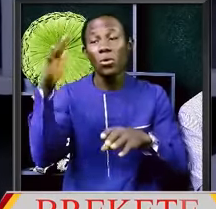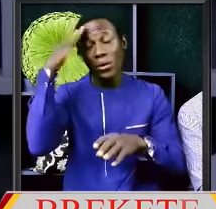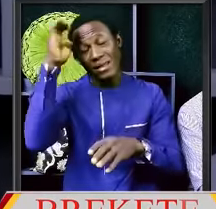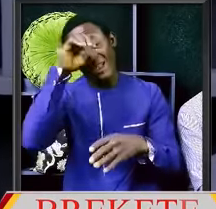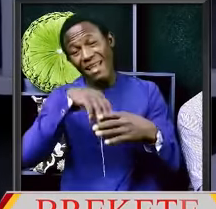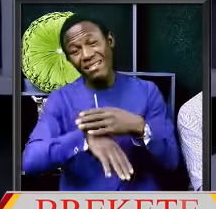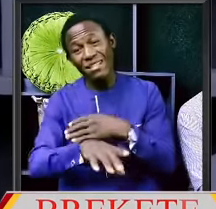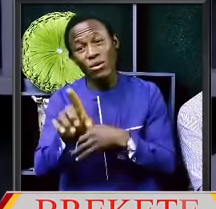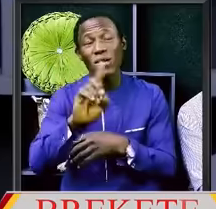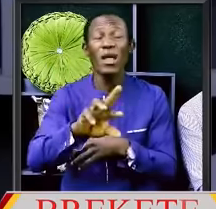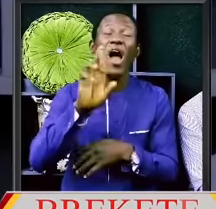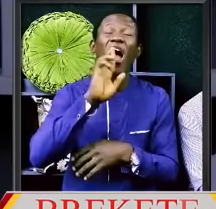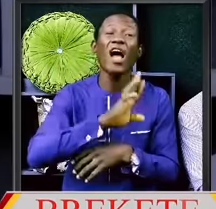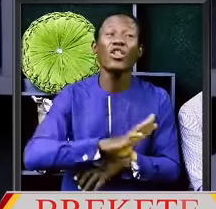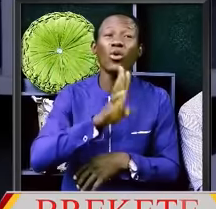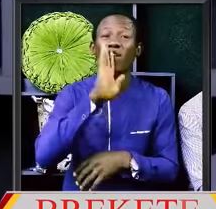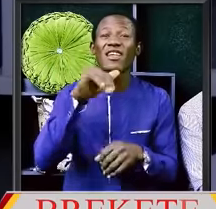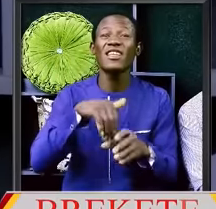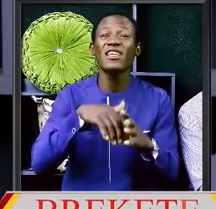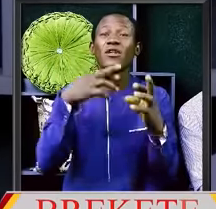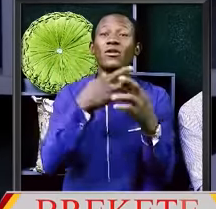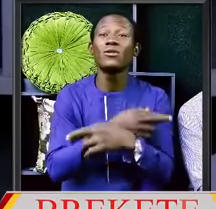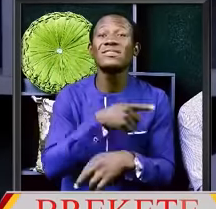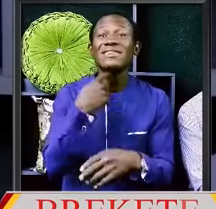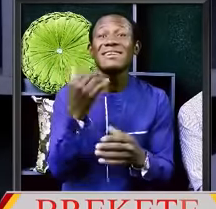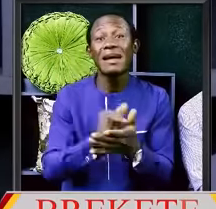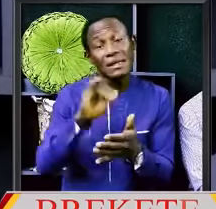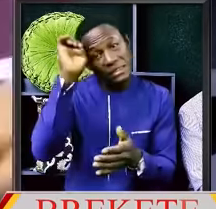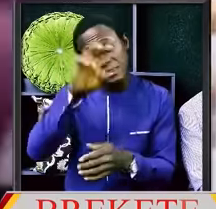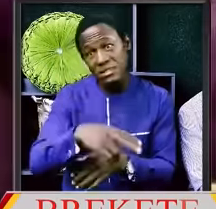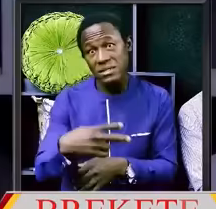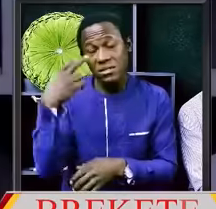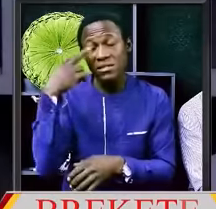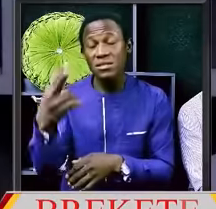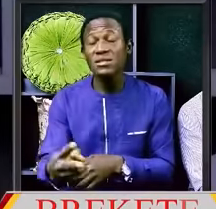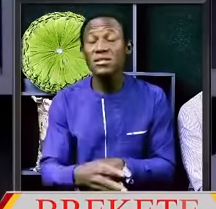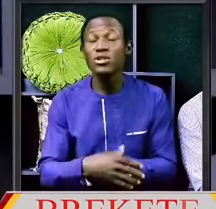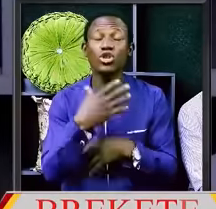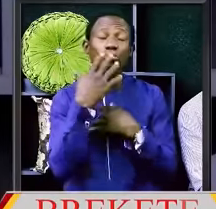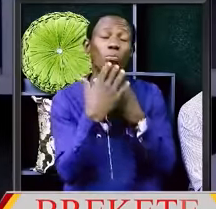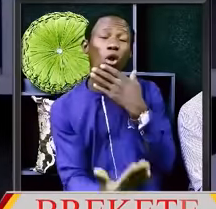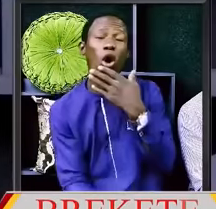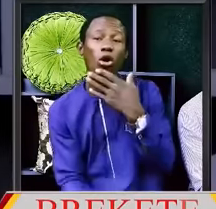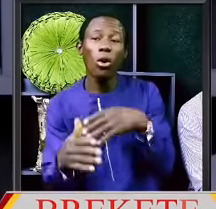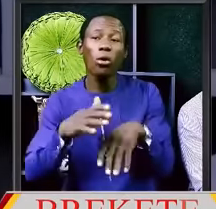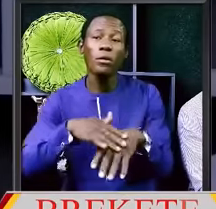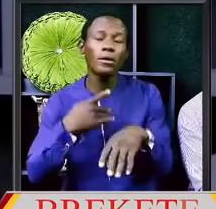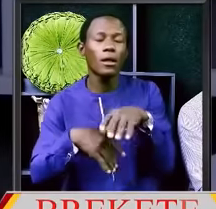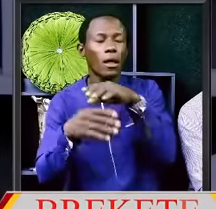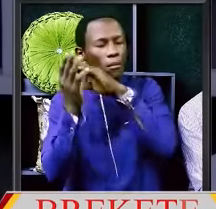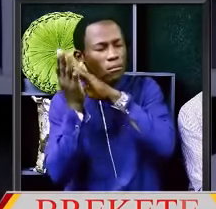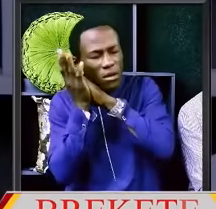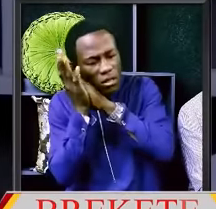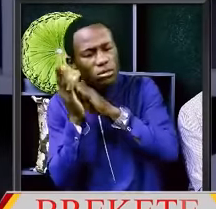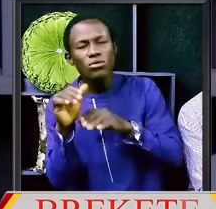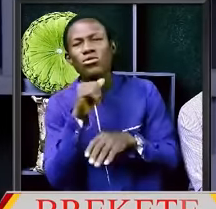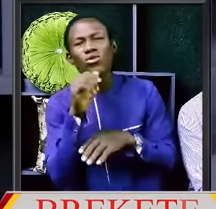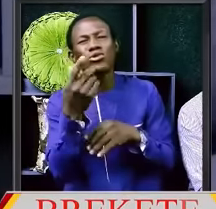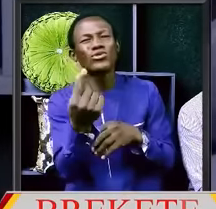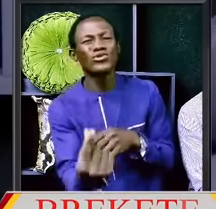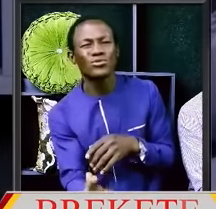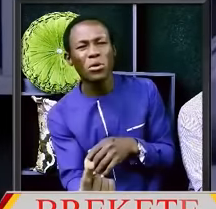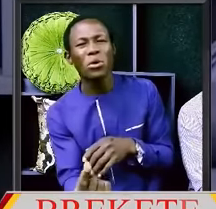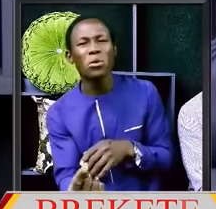enter where then they talk for room. Say, he see blood for duvet. No be saying a small blood, complete